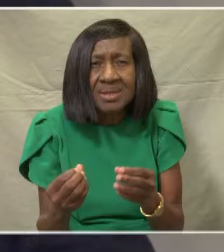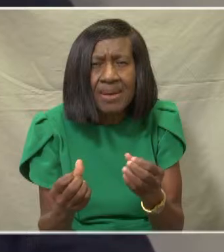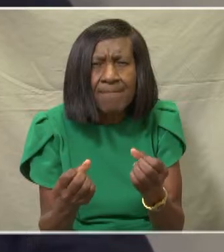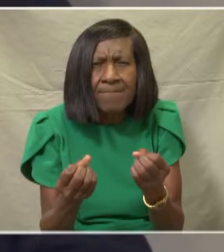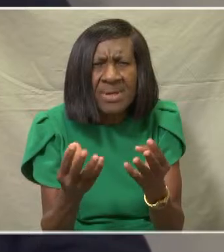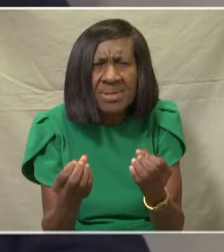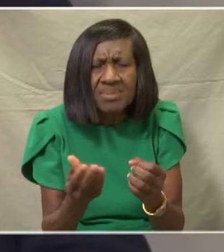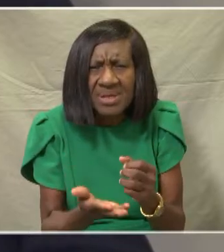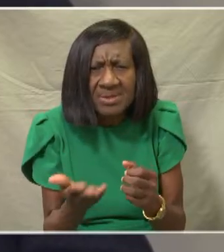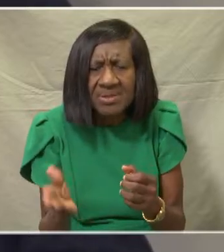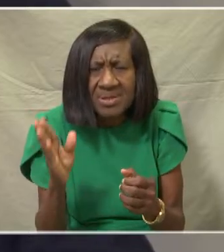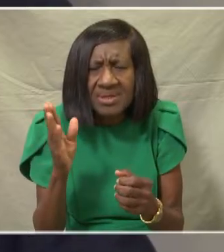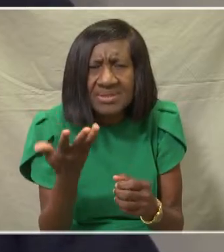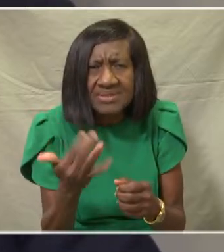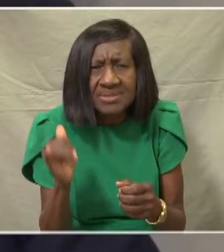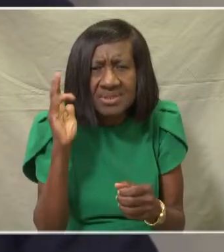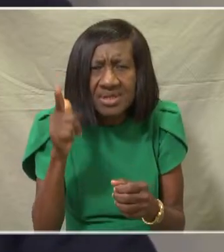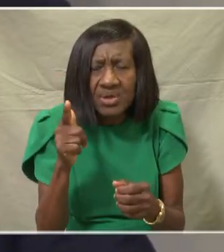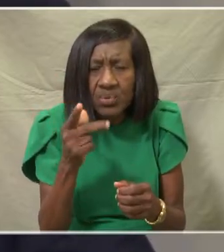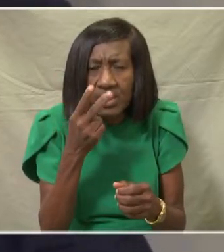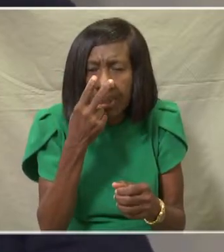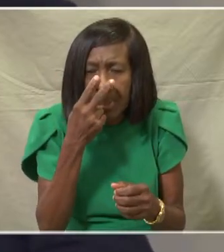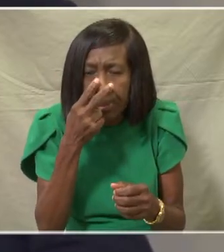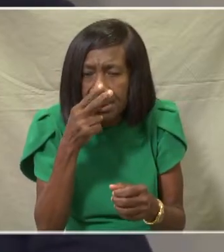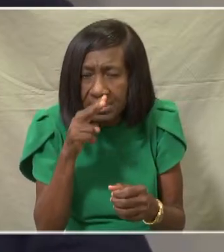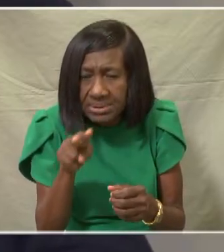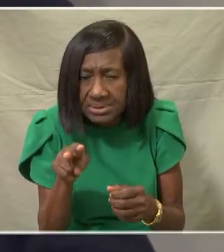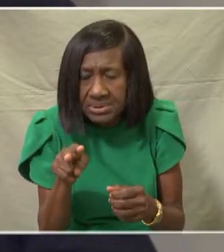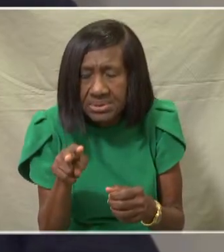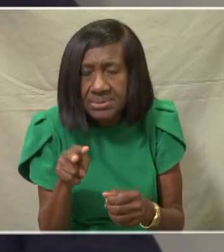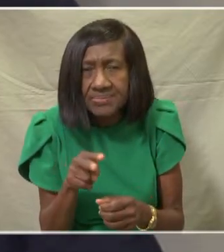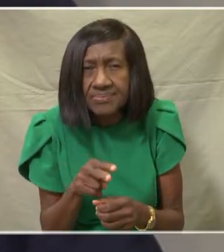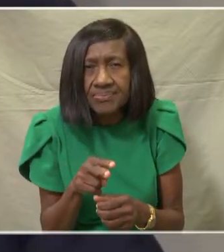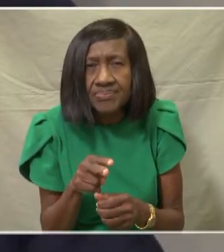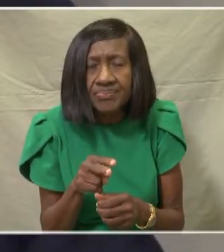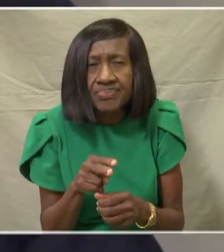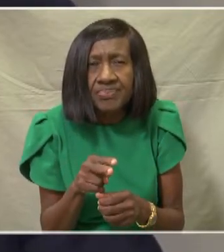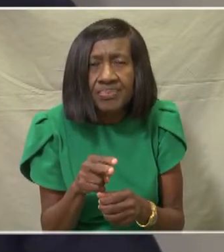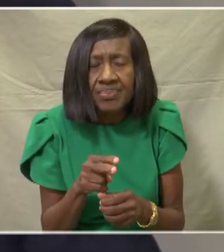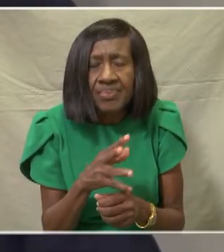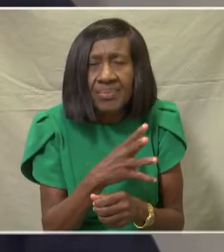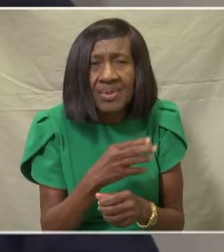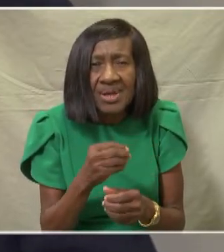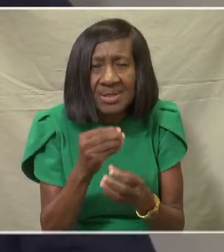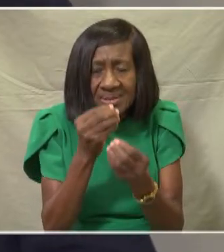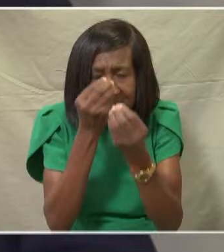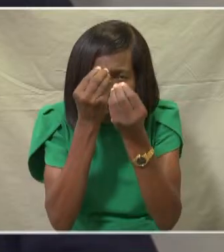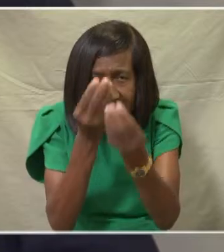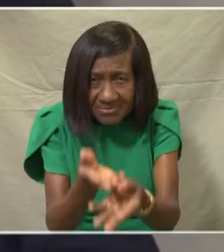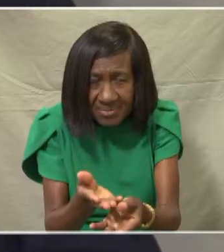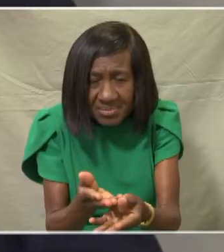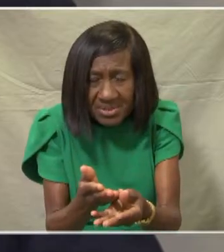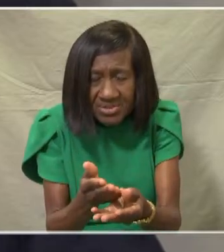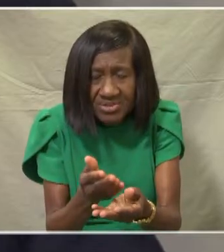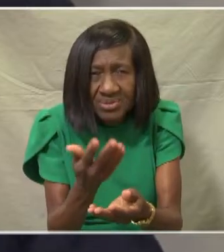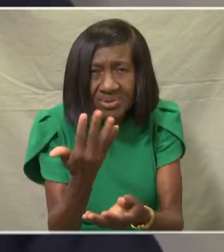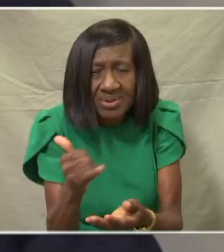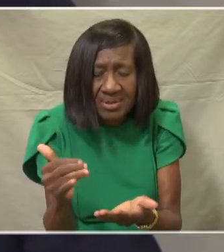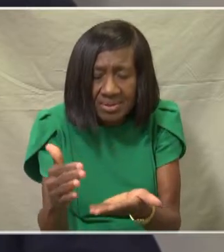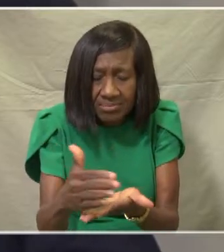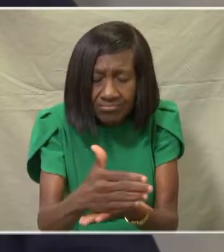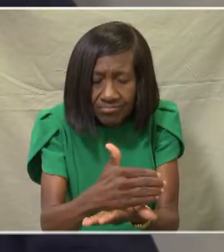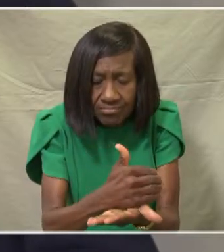at during visits to polling stations, and information is gathered in a methodical